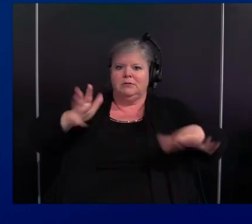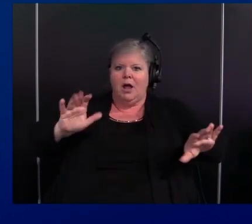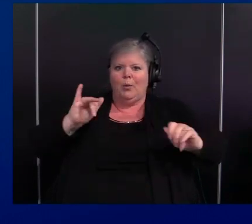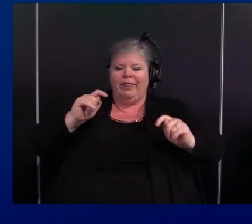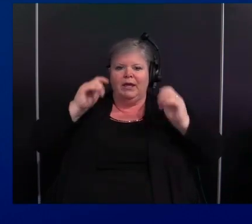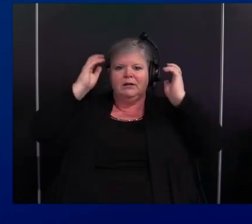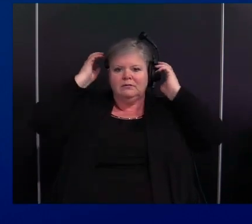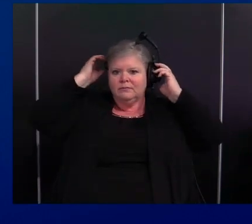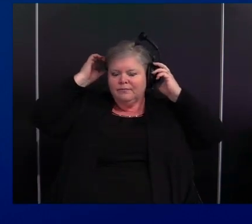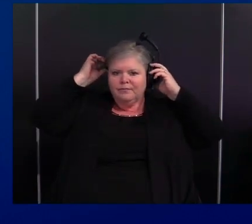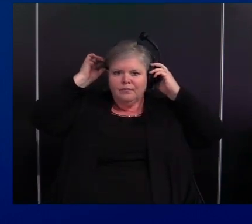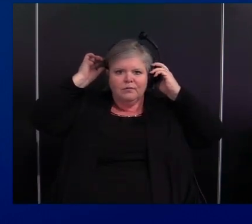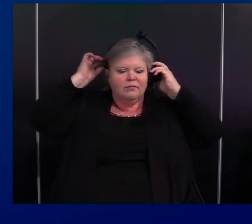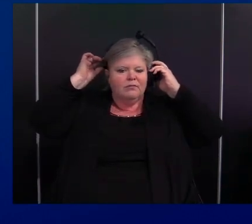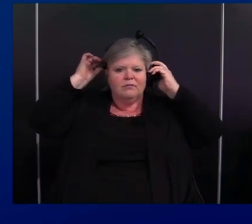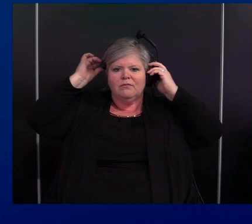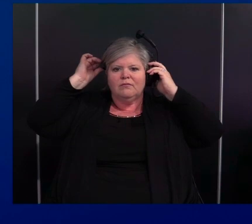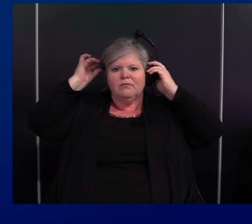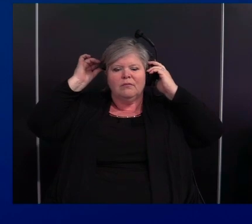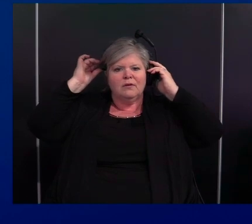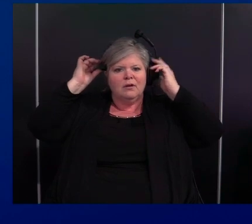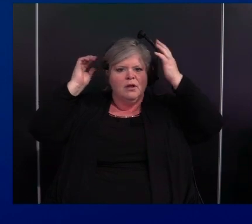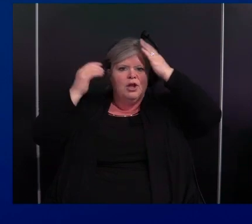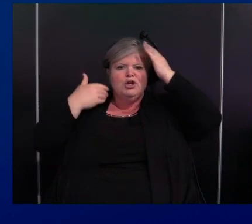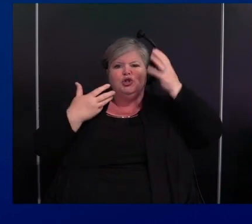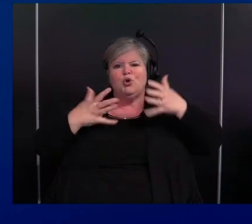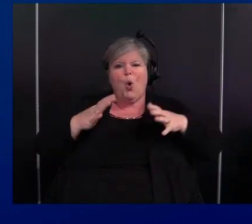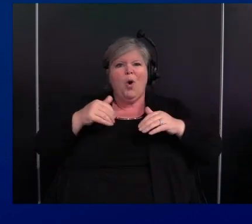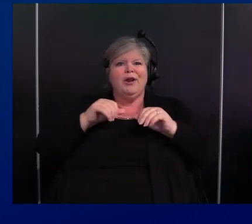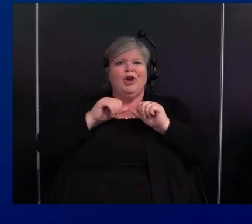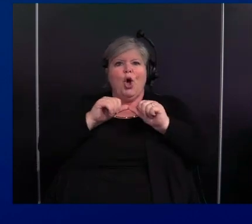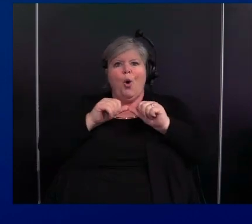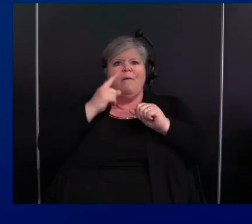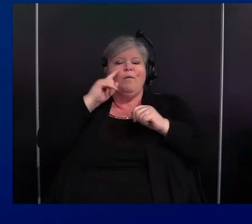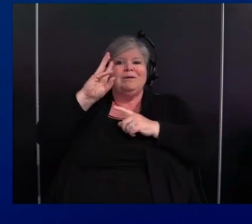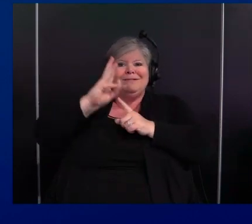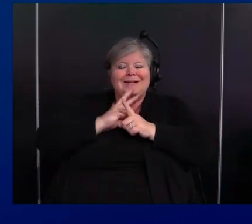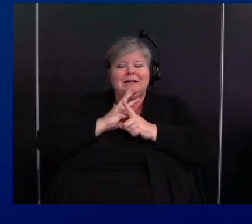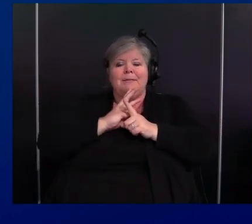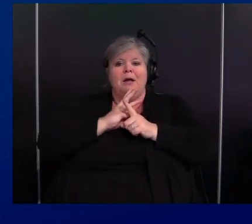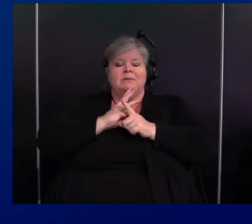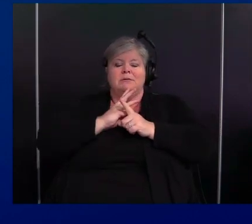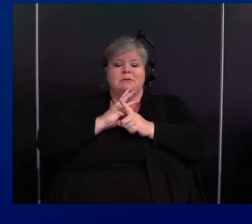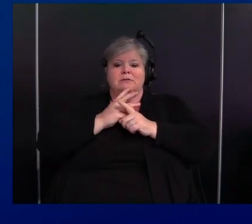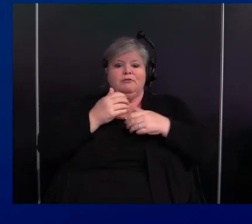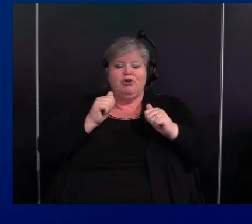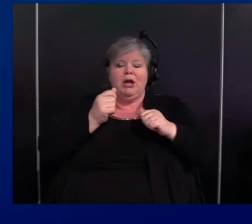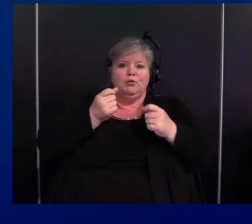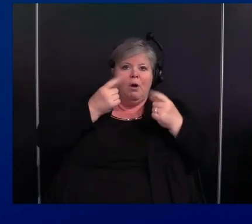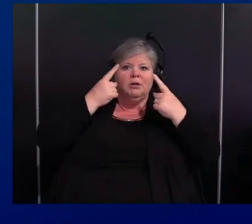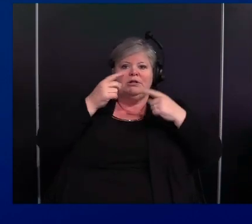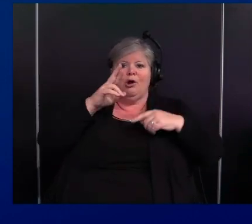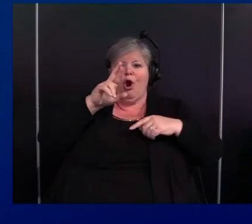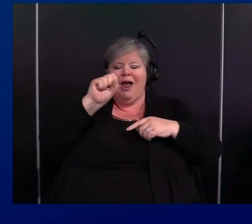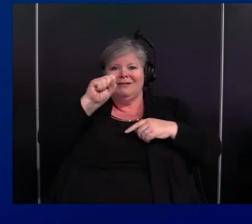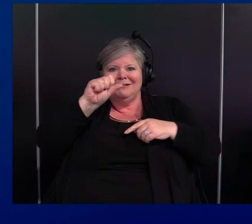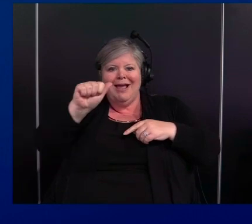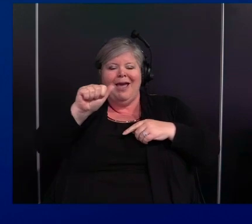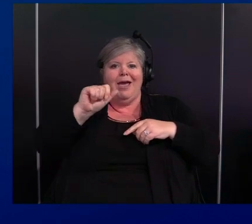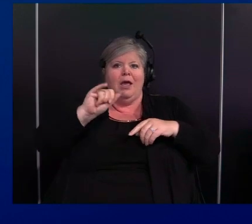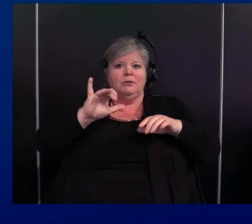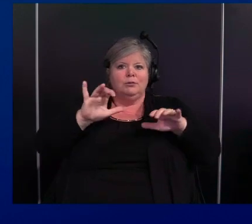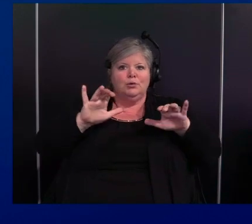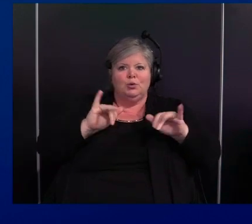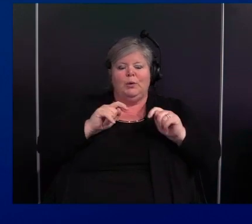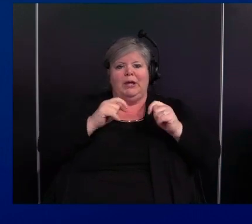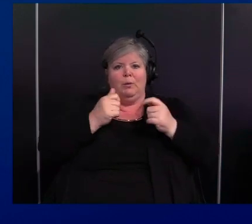Oh, wait, you don't want to go for, like 6 months of understanding RSA and doing it by hand, That's